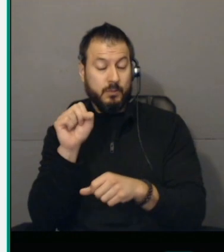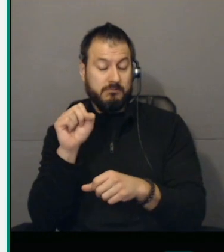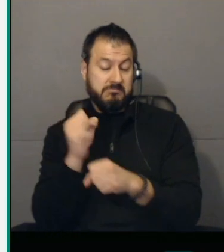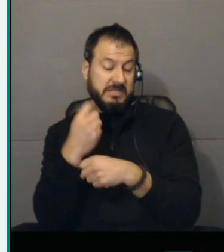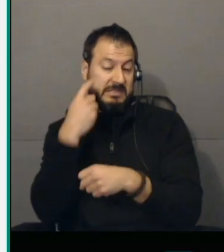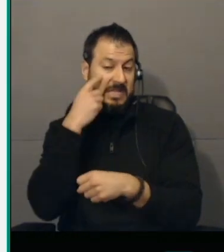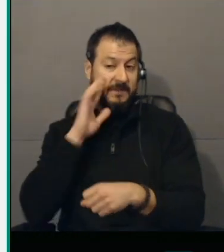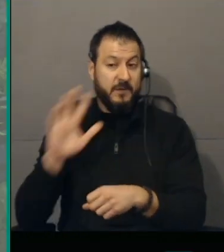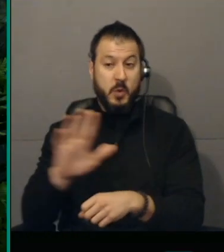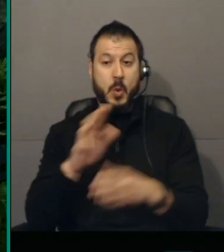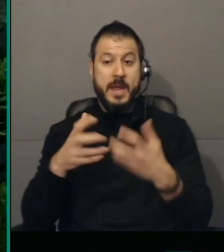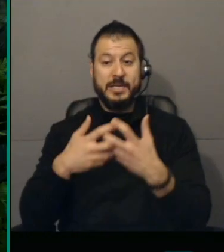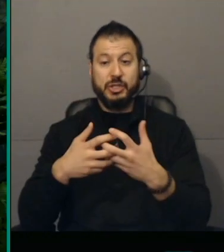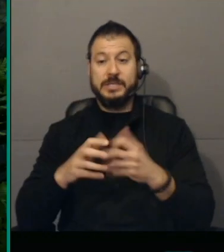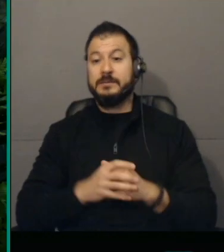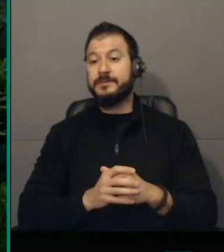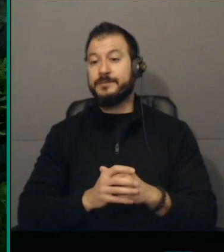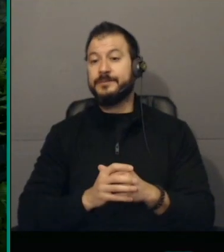engine.